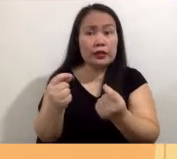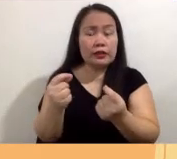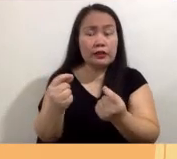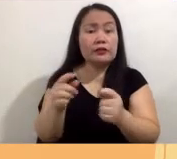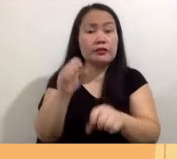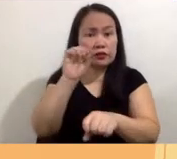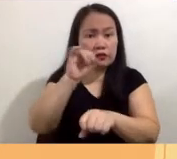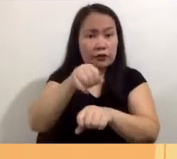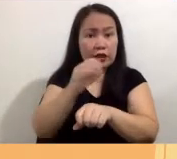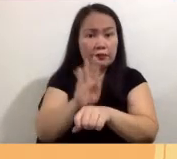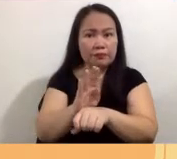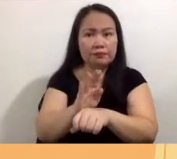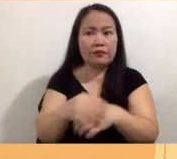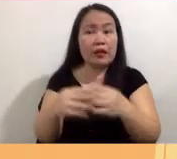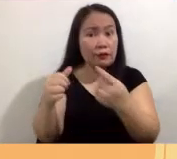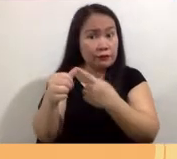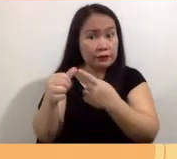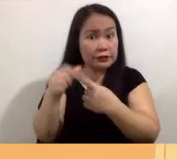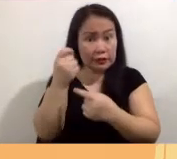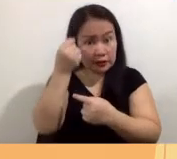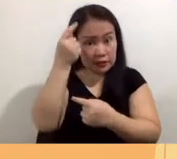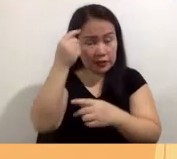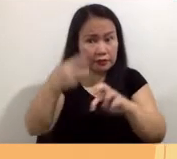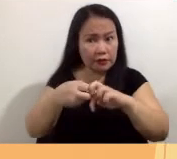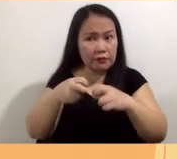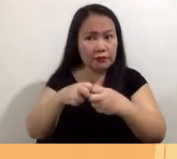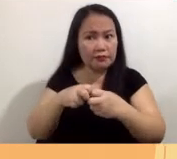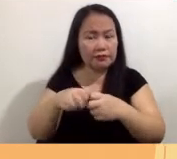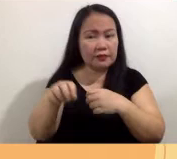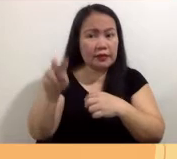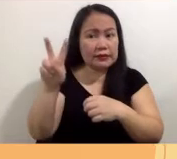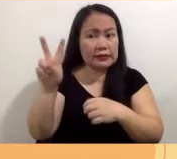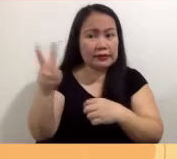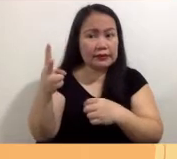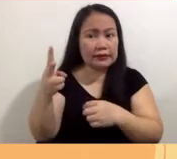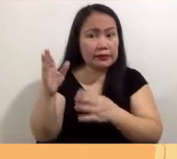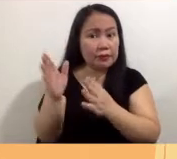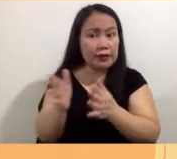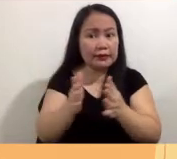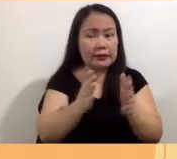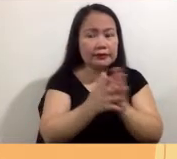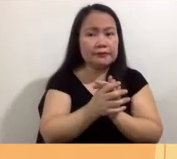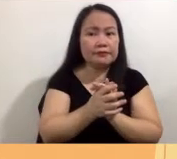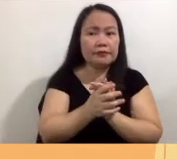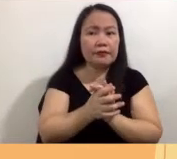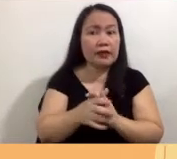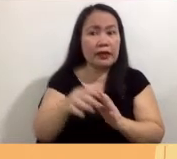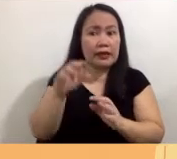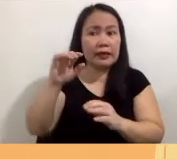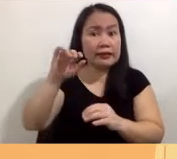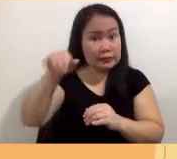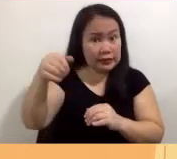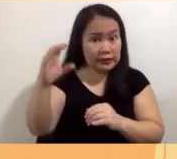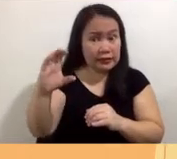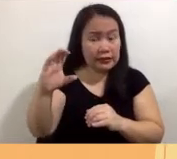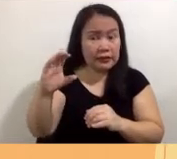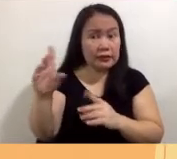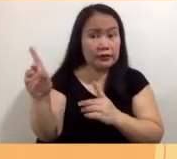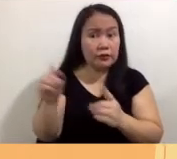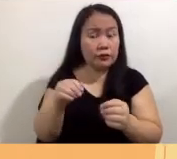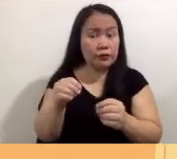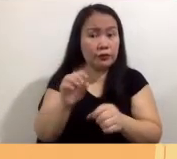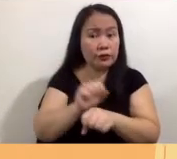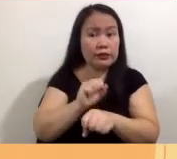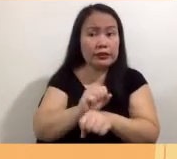the problem. Next, plan out. So, since JC can do a piece of work in 6 days,